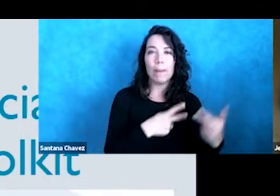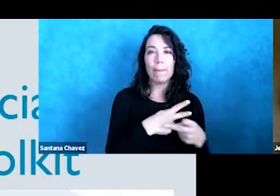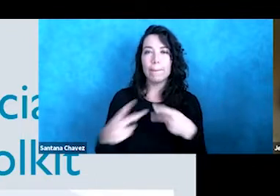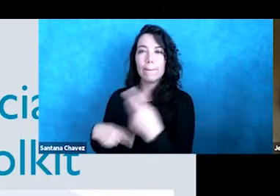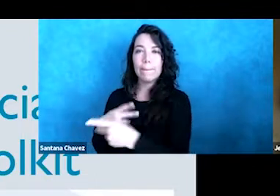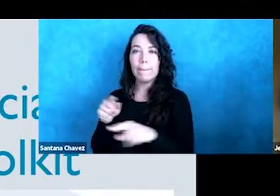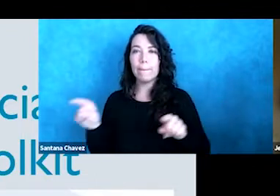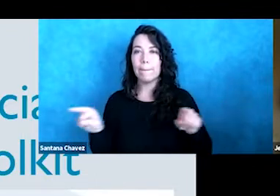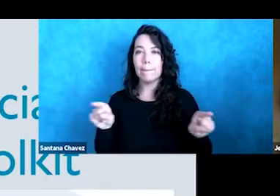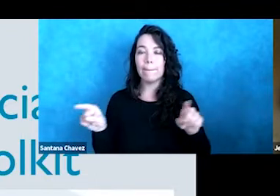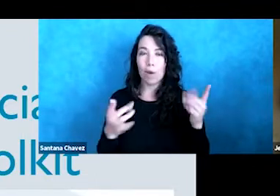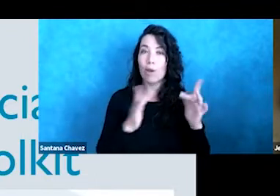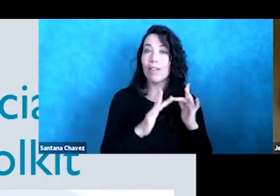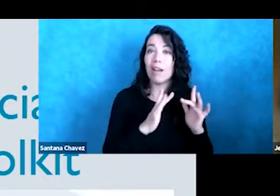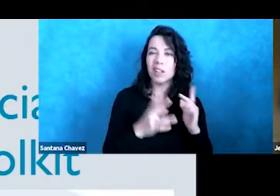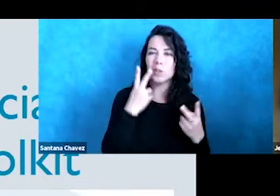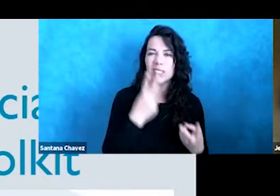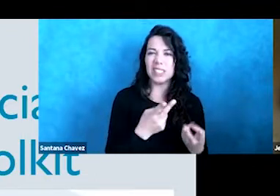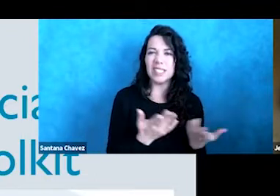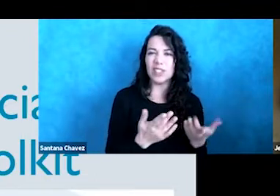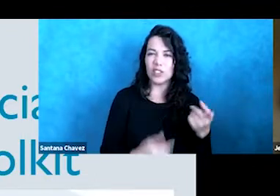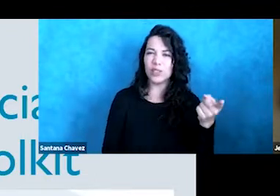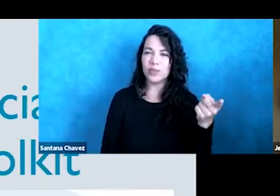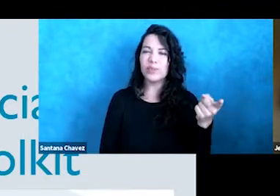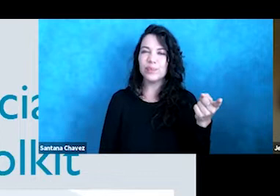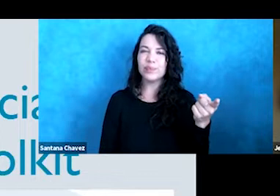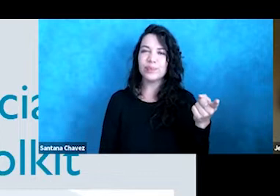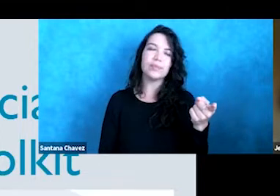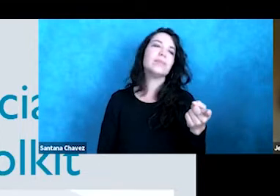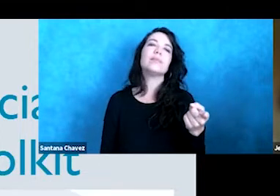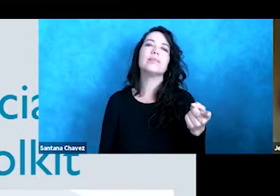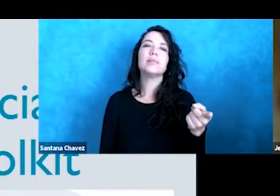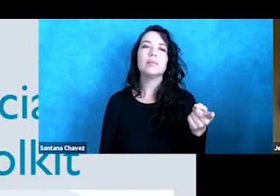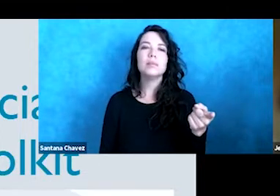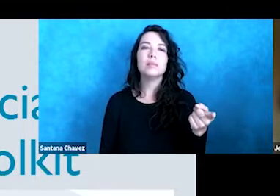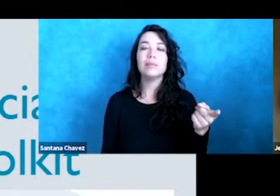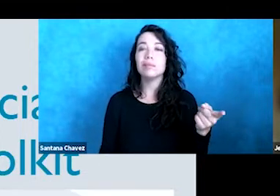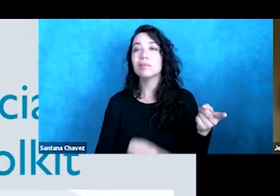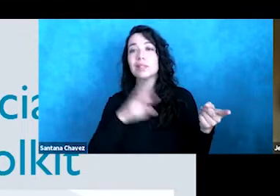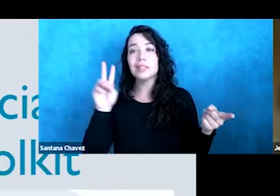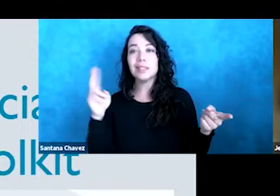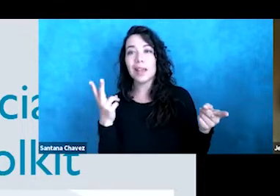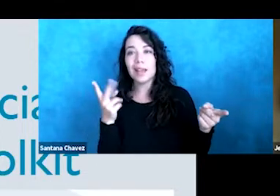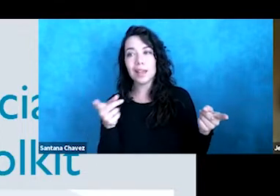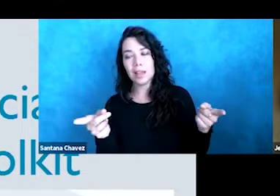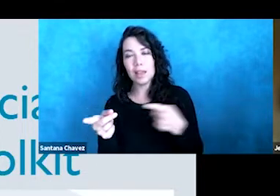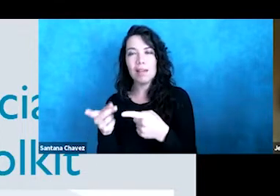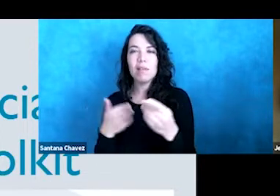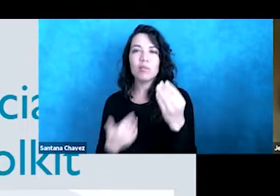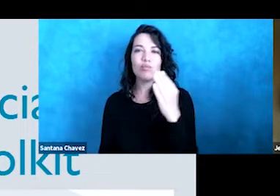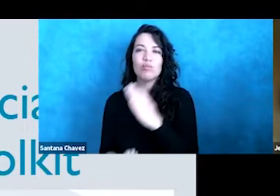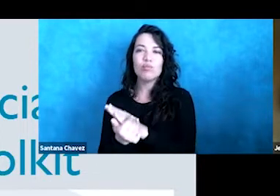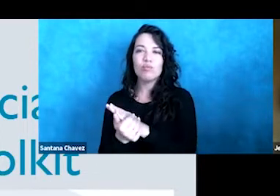which you'll see on the screen. The second is an accompanying PDF version. These